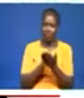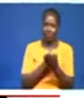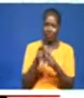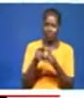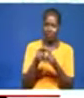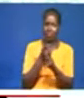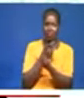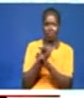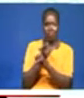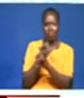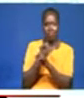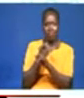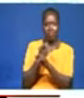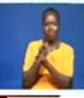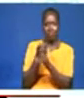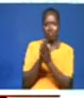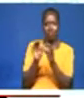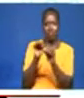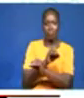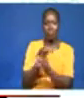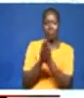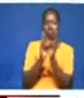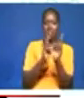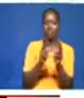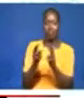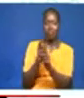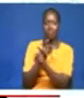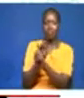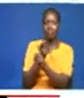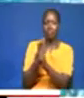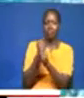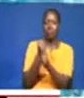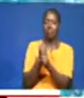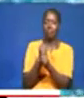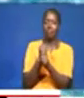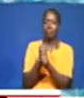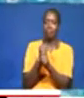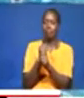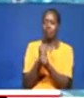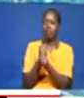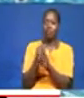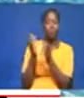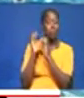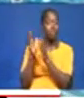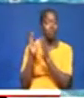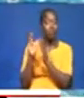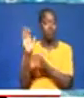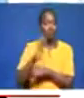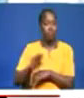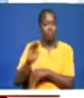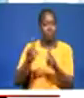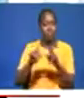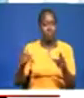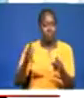cells and replace them with normal functioning cells. And in Kilifi, the Environment and Lands